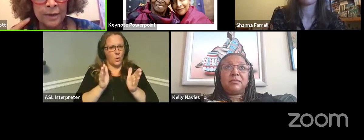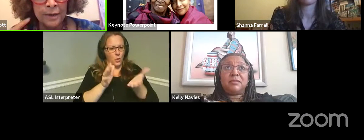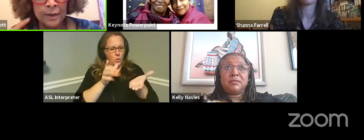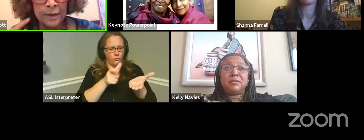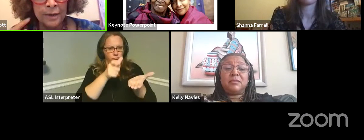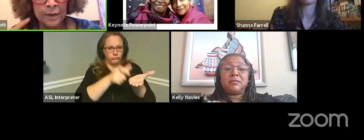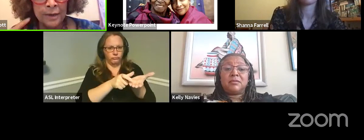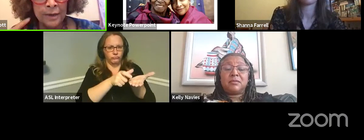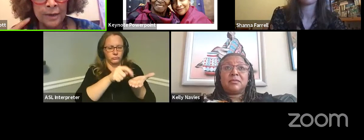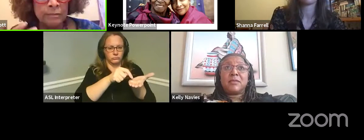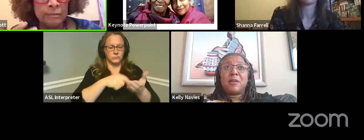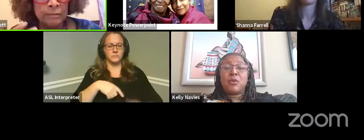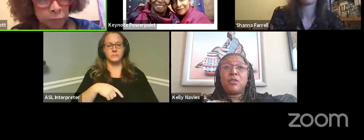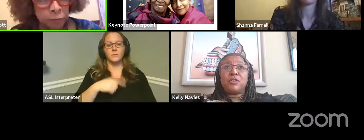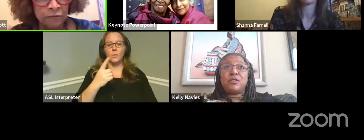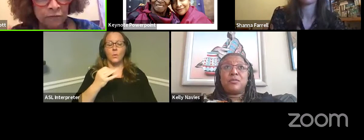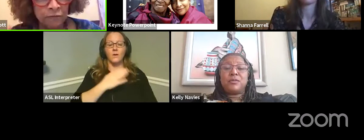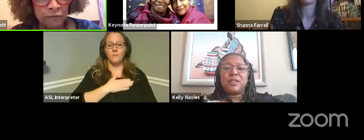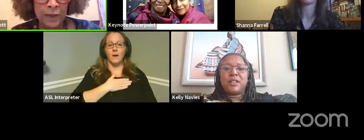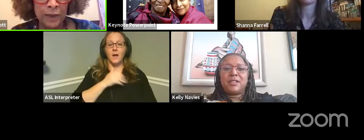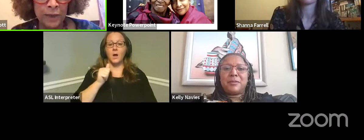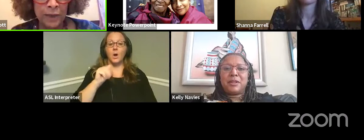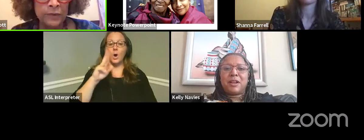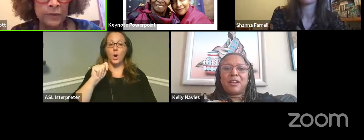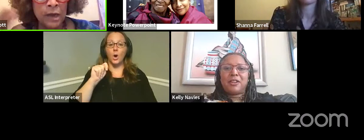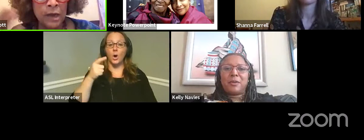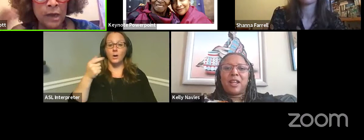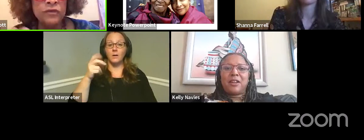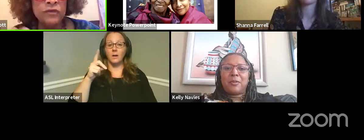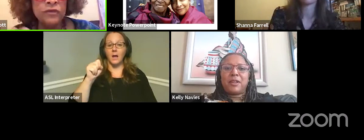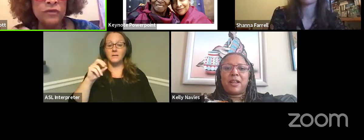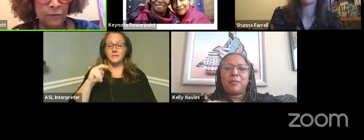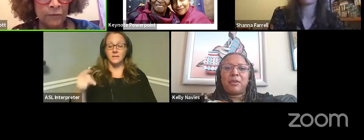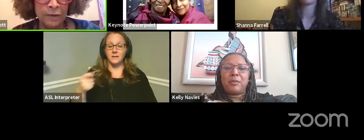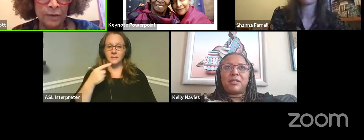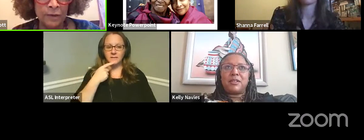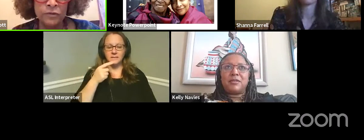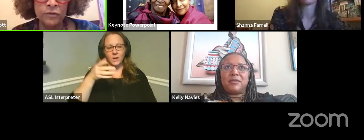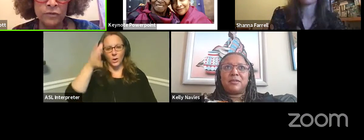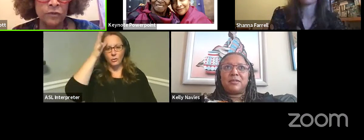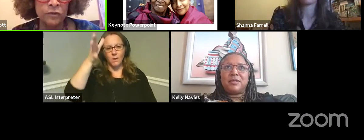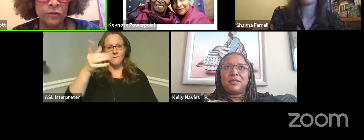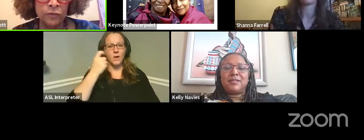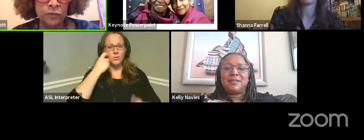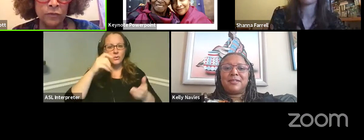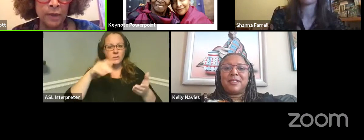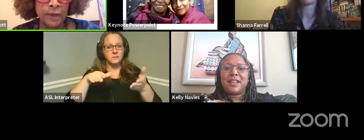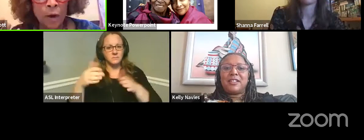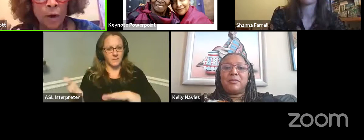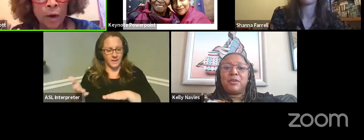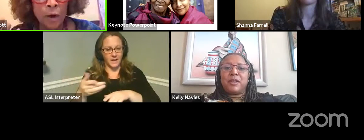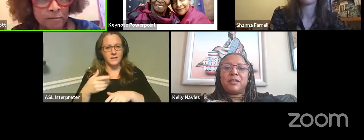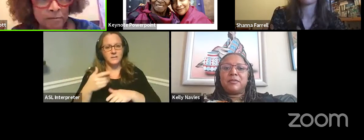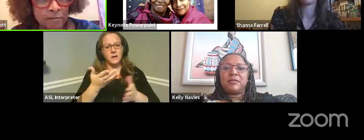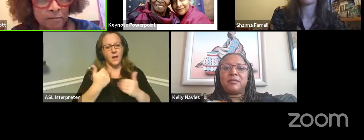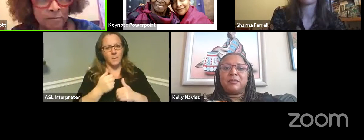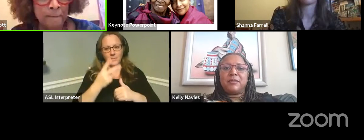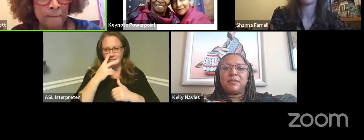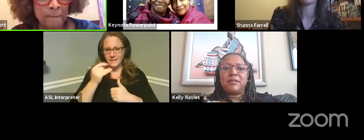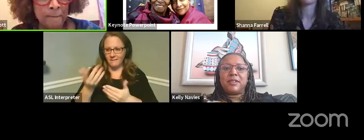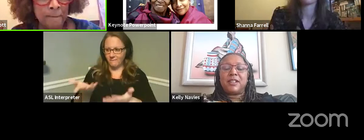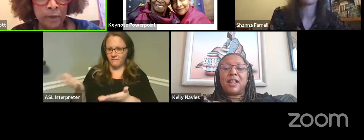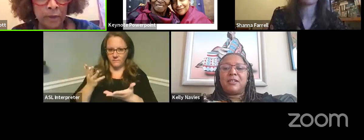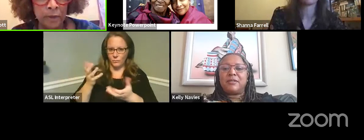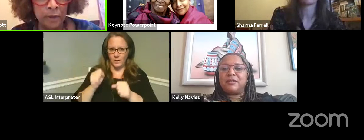One of my art godsons said, grandfather just passed. He said, come and see if there's something you can use. So I bought a bunch